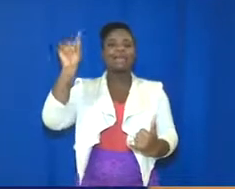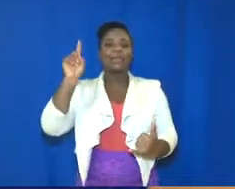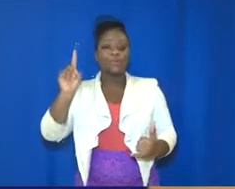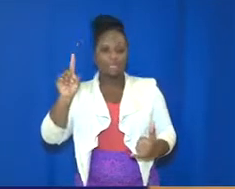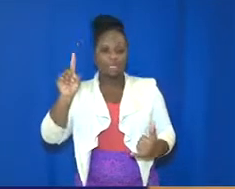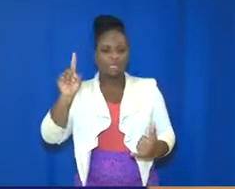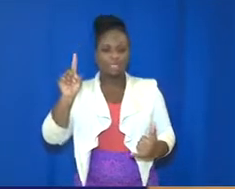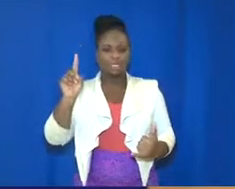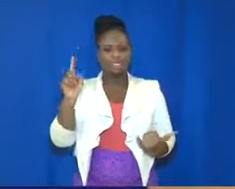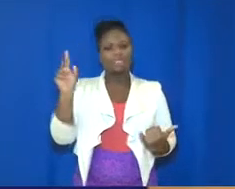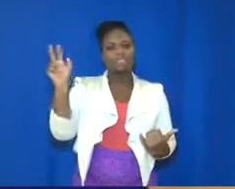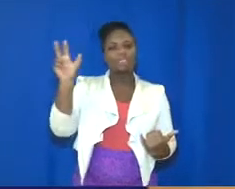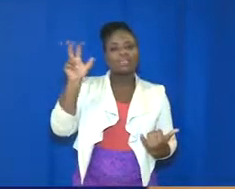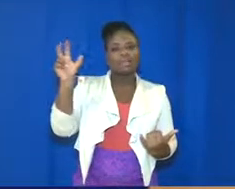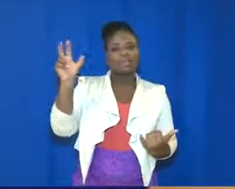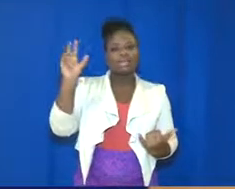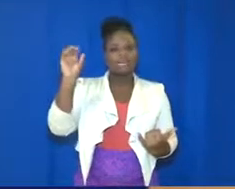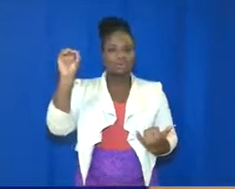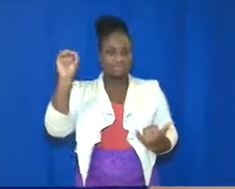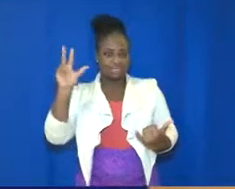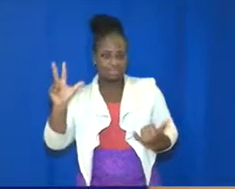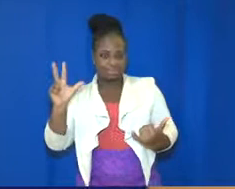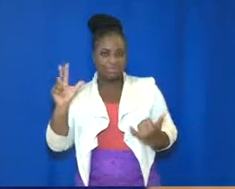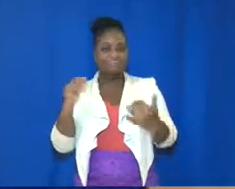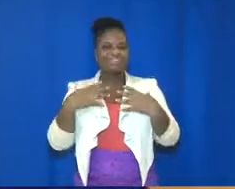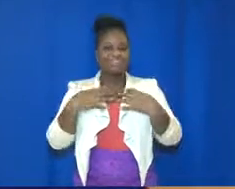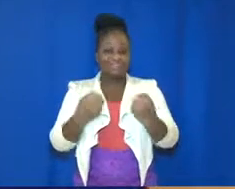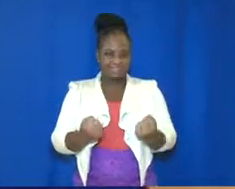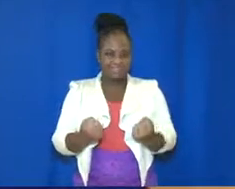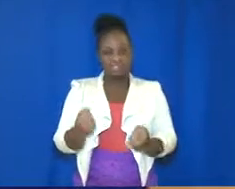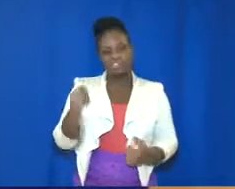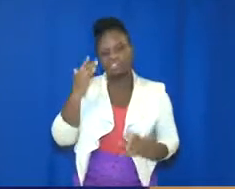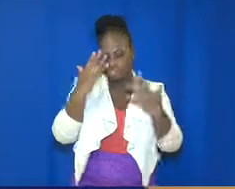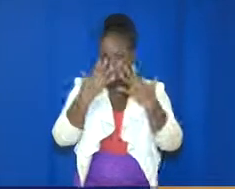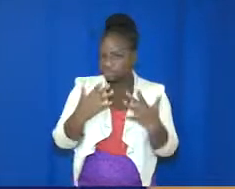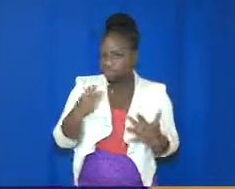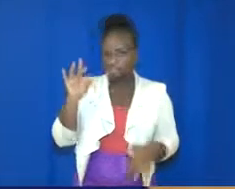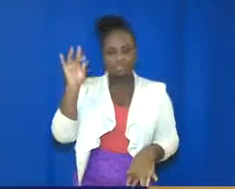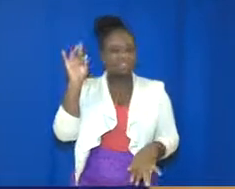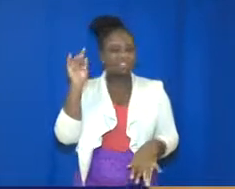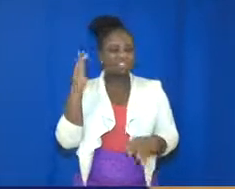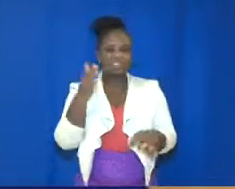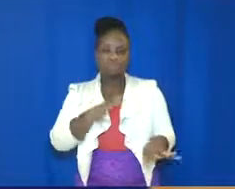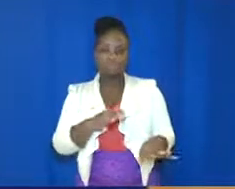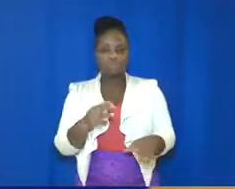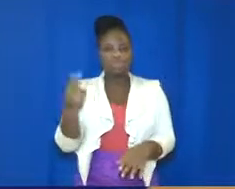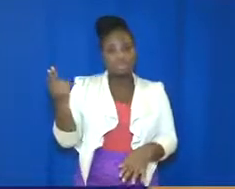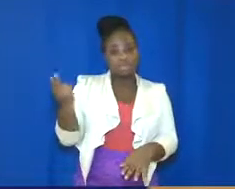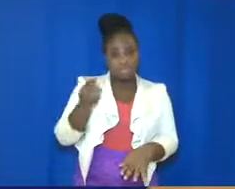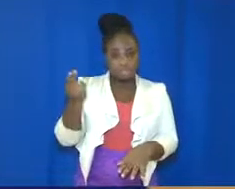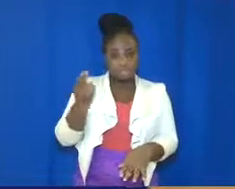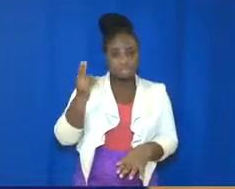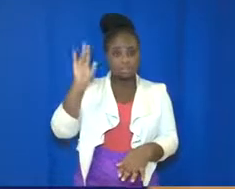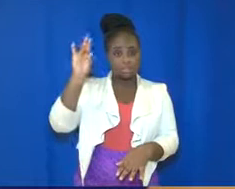3,091, with 303 recoveries and, sadly, 18 deaths. On